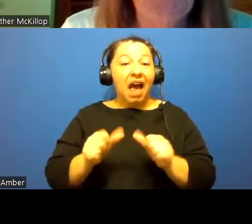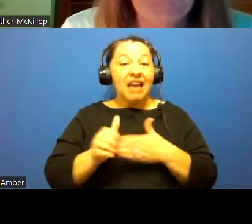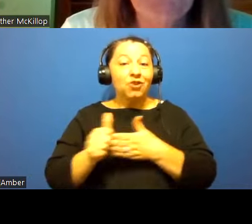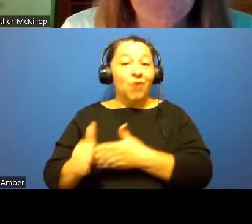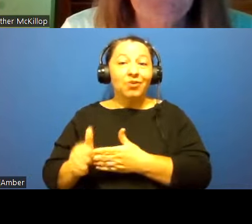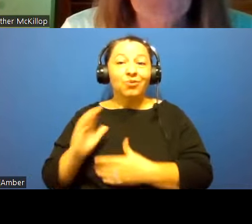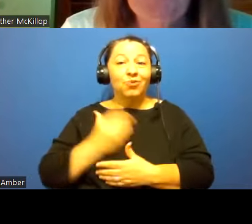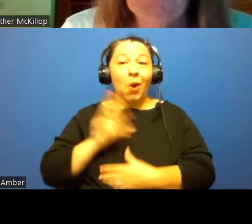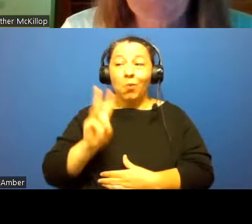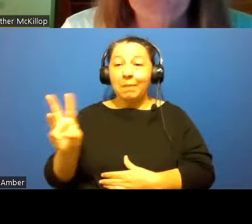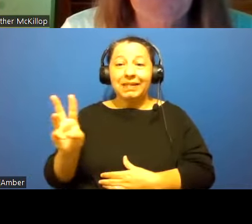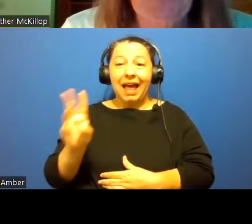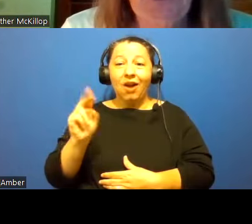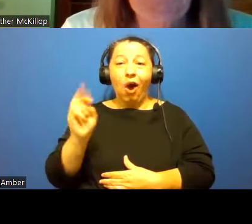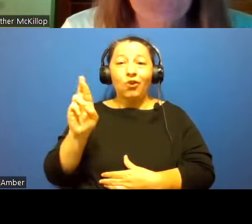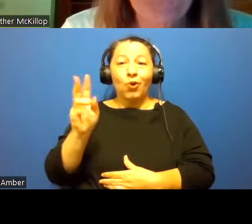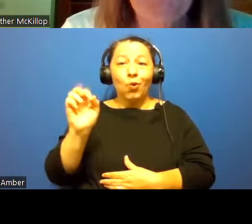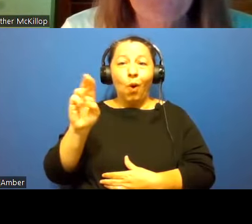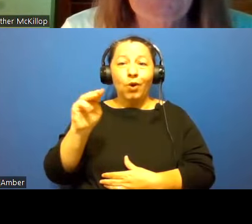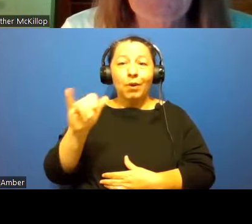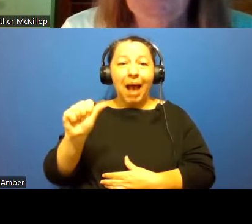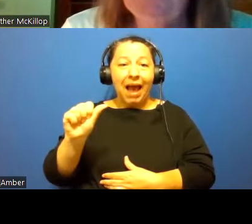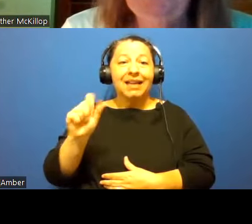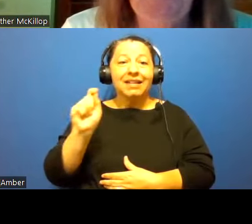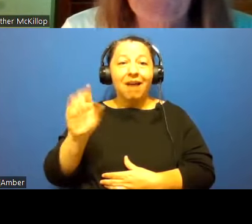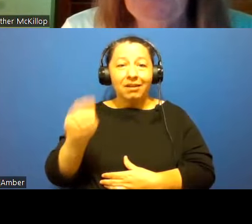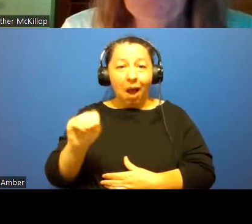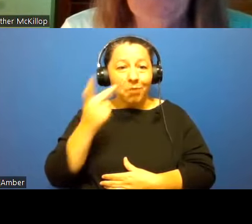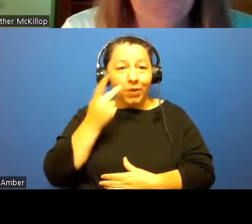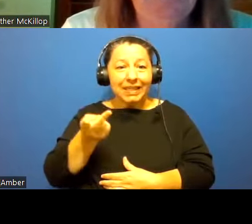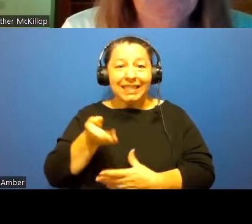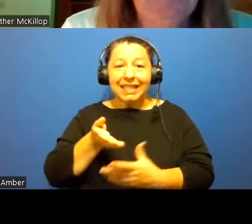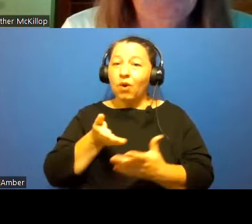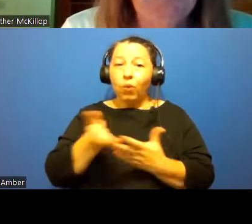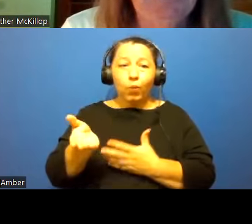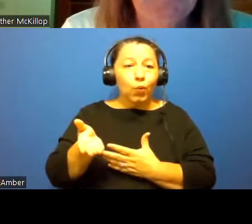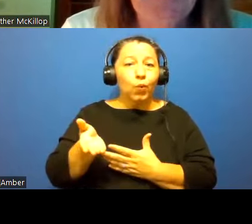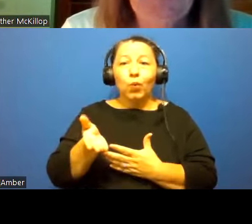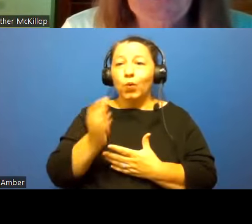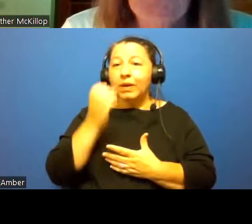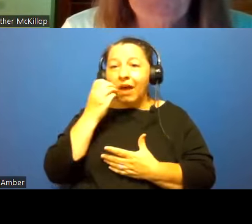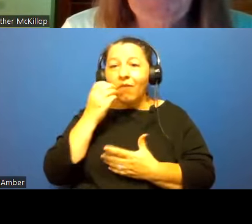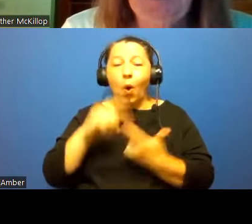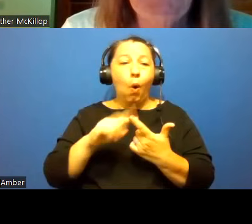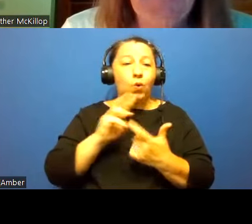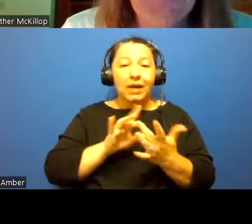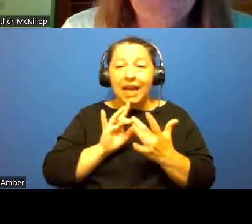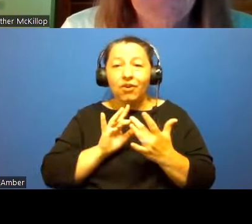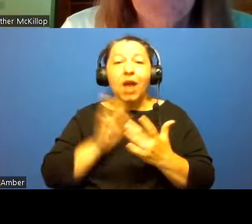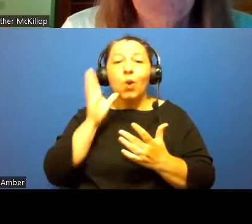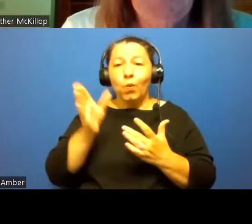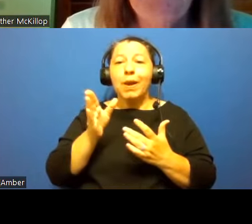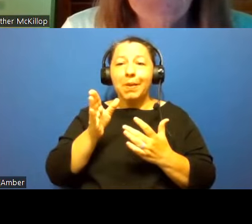our website, underwatermaya.com, which you can see on your cell phone or on the internet. We'll be updating